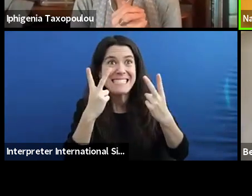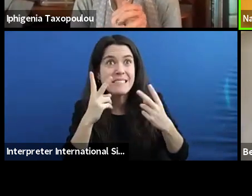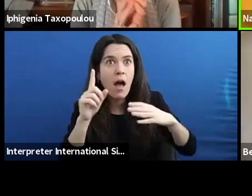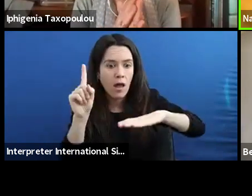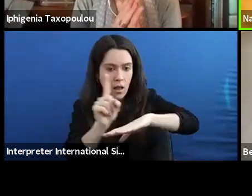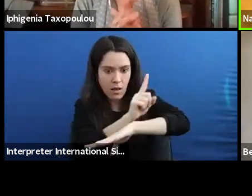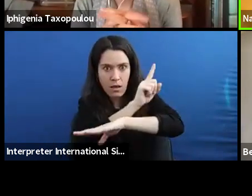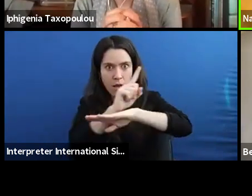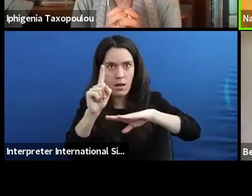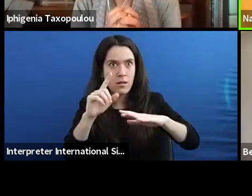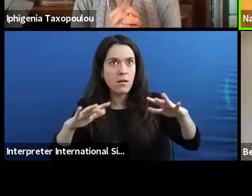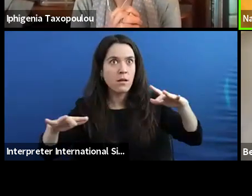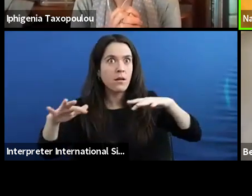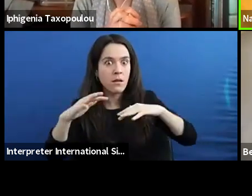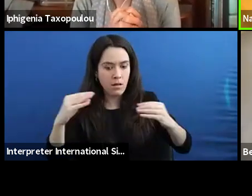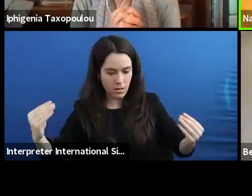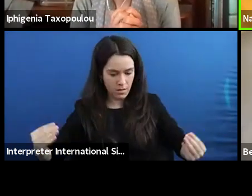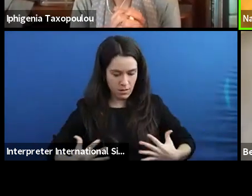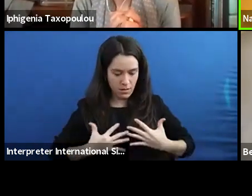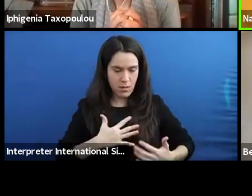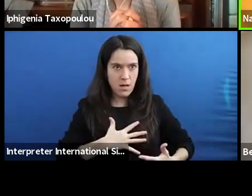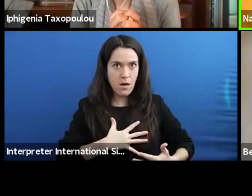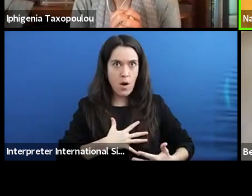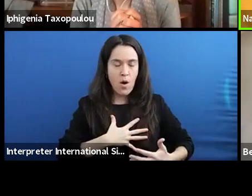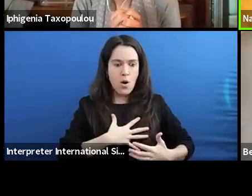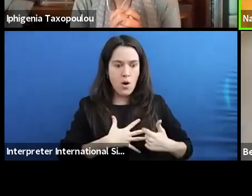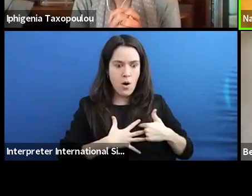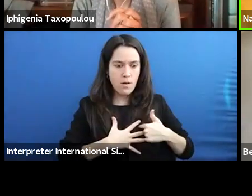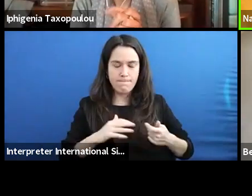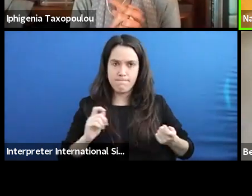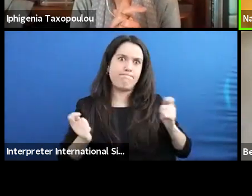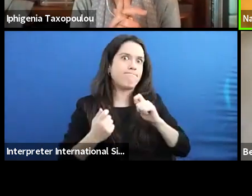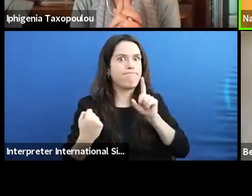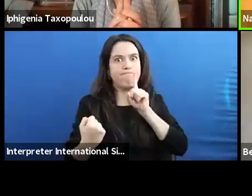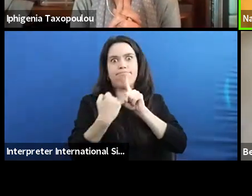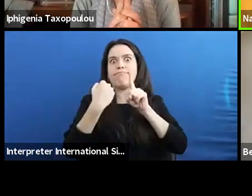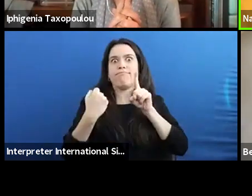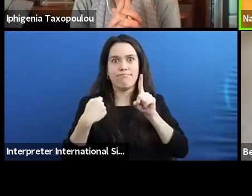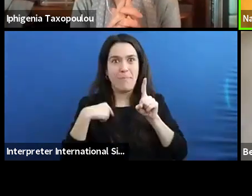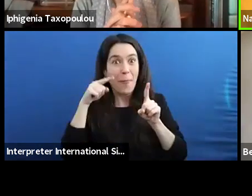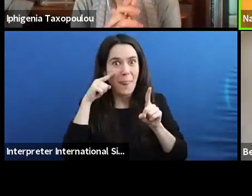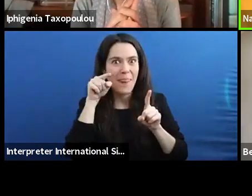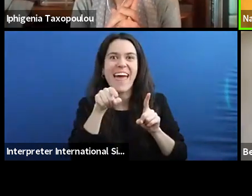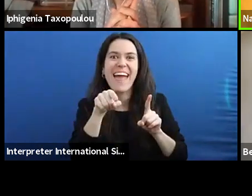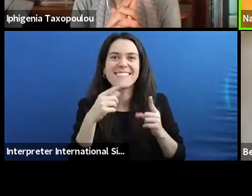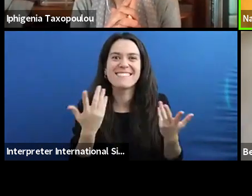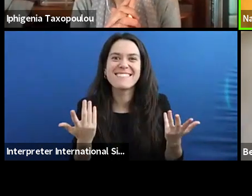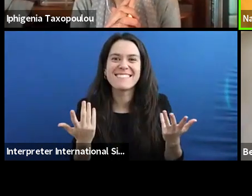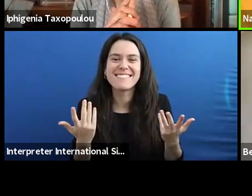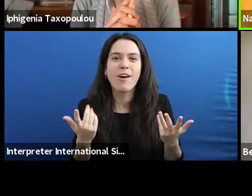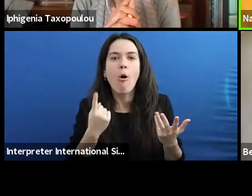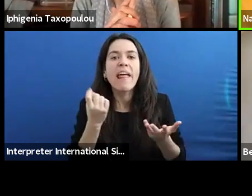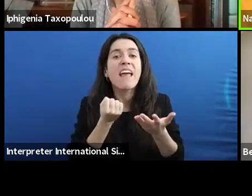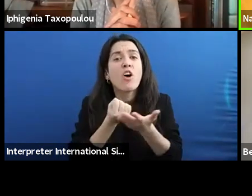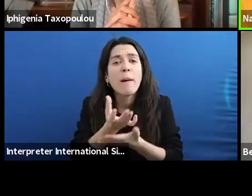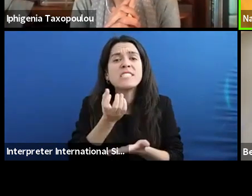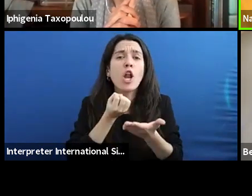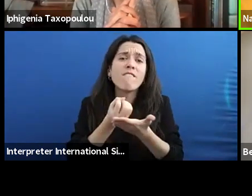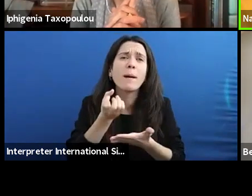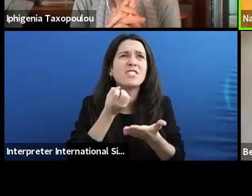with the people, with the audience. So it's getting deeper than only the information about the climate crisis and what